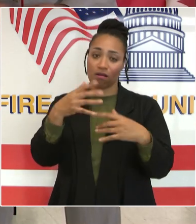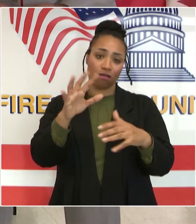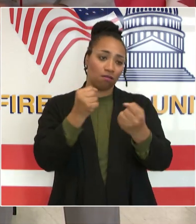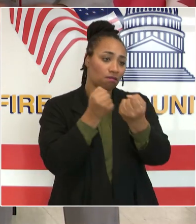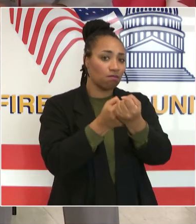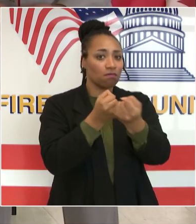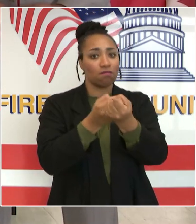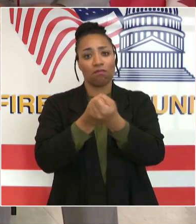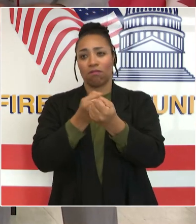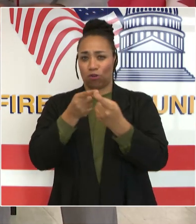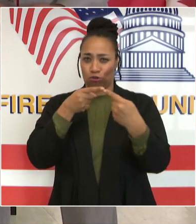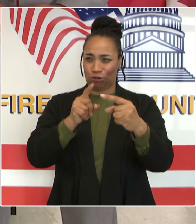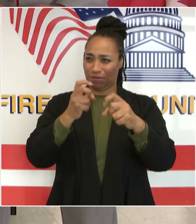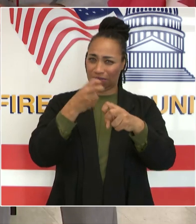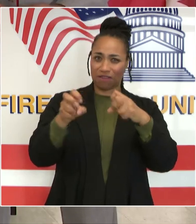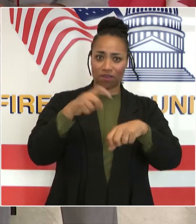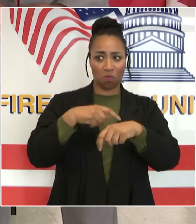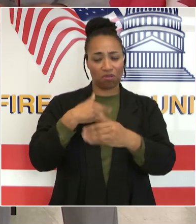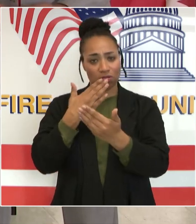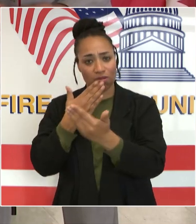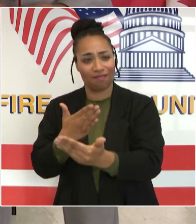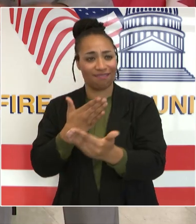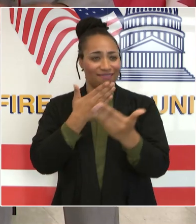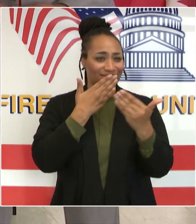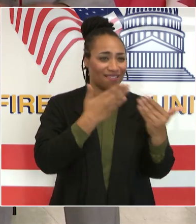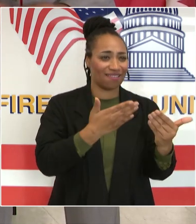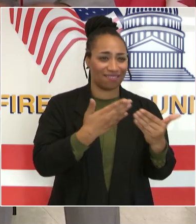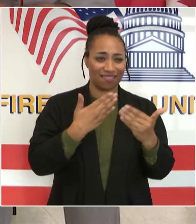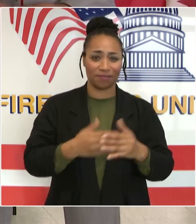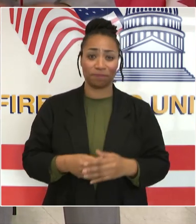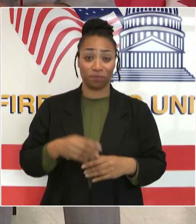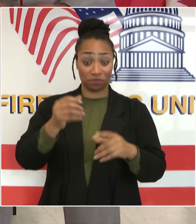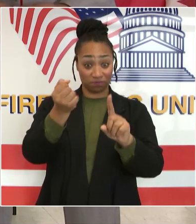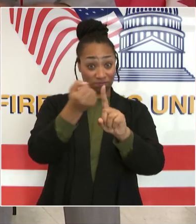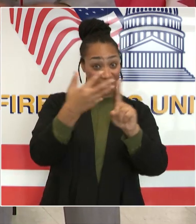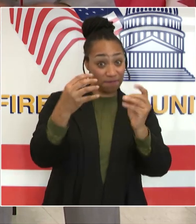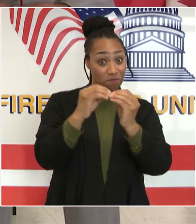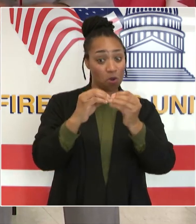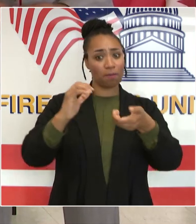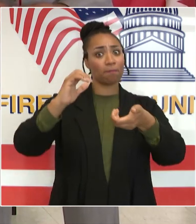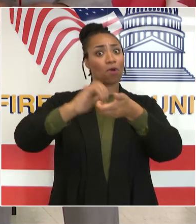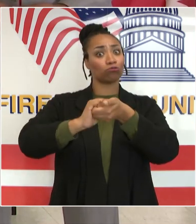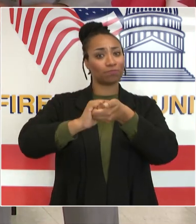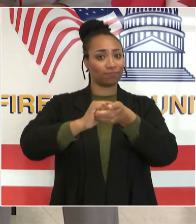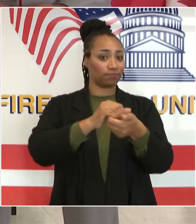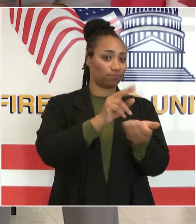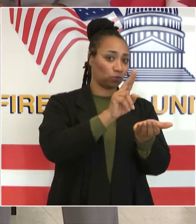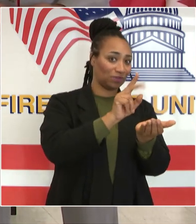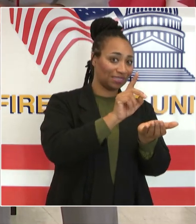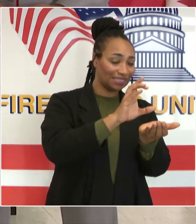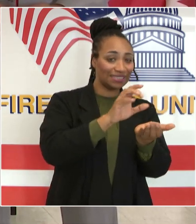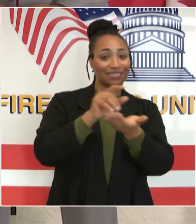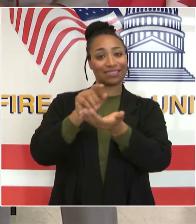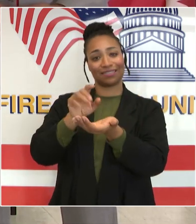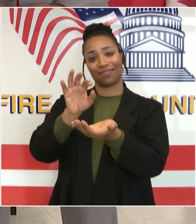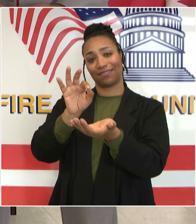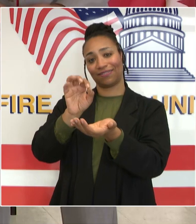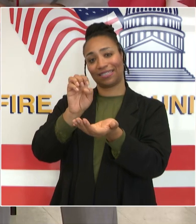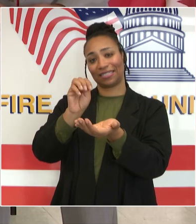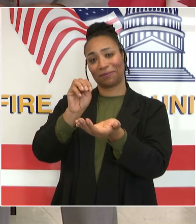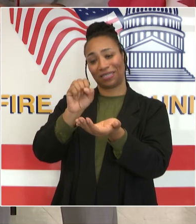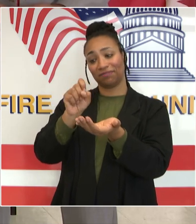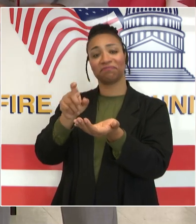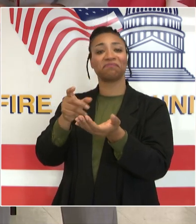this incredible partnership, I want to ask our leader, Chief Donnelly, who will be